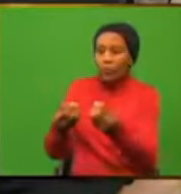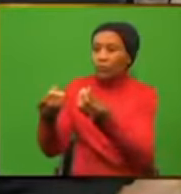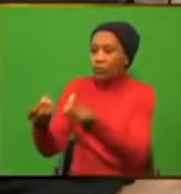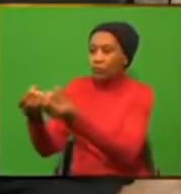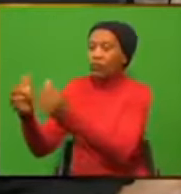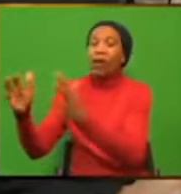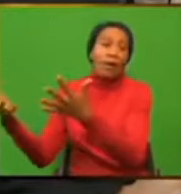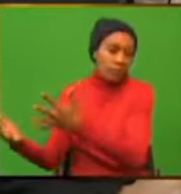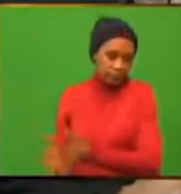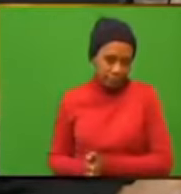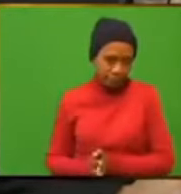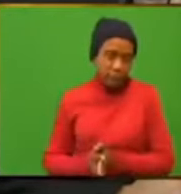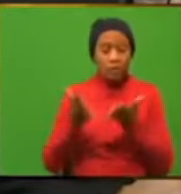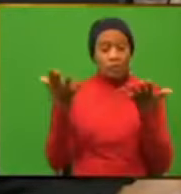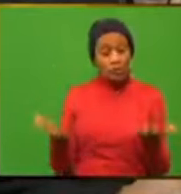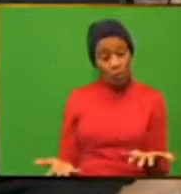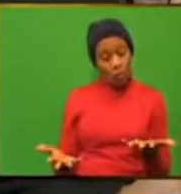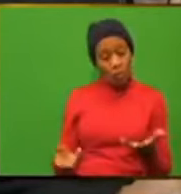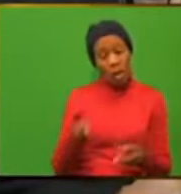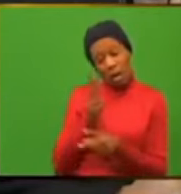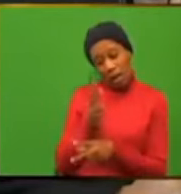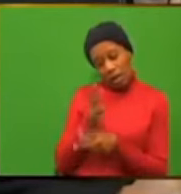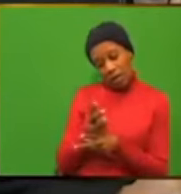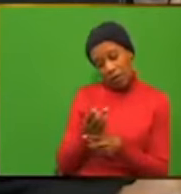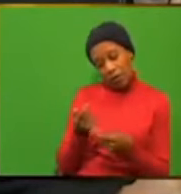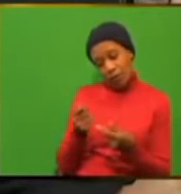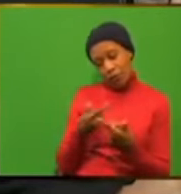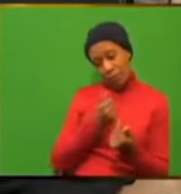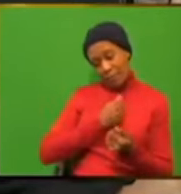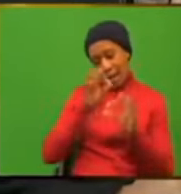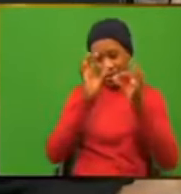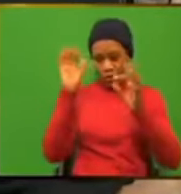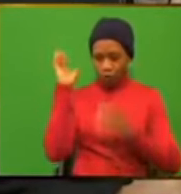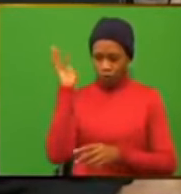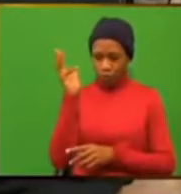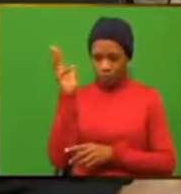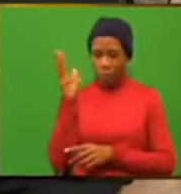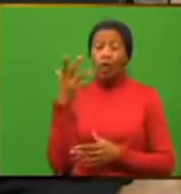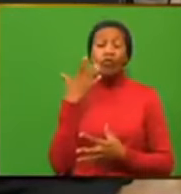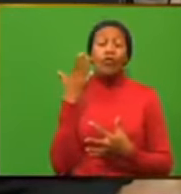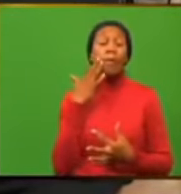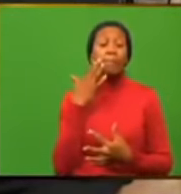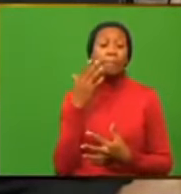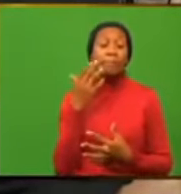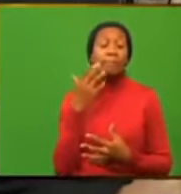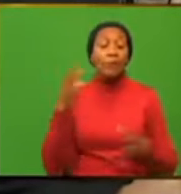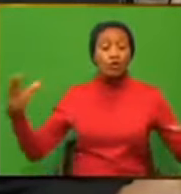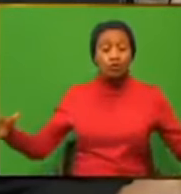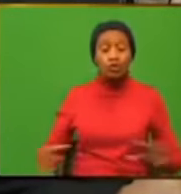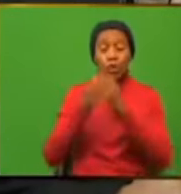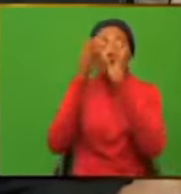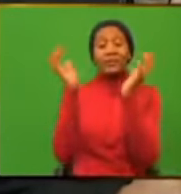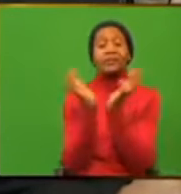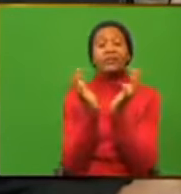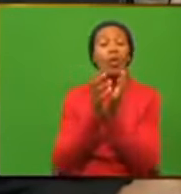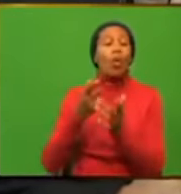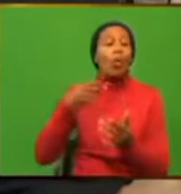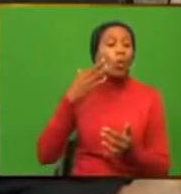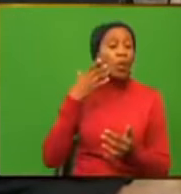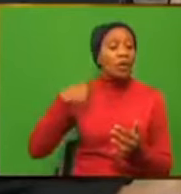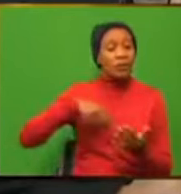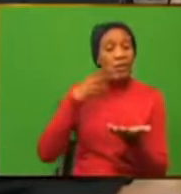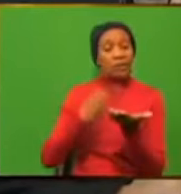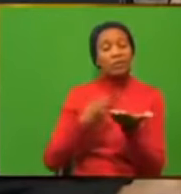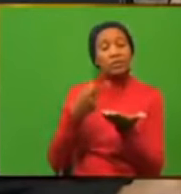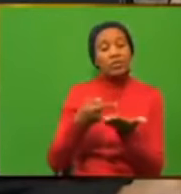right. So if I can repeat a line from my speech from the joint sitting when we debated the Economic Reconstruction